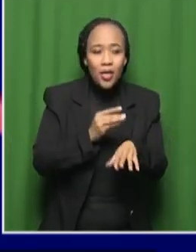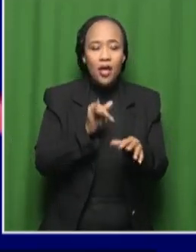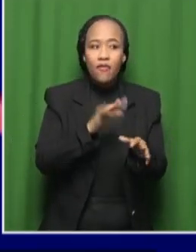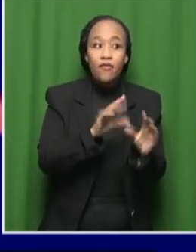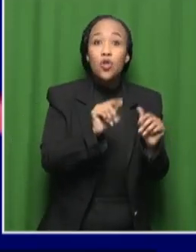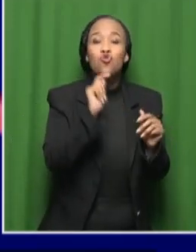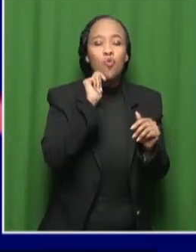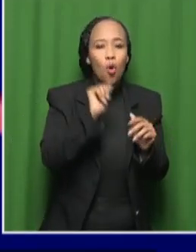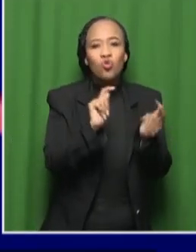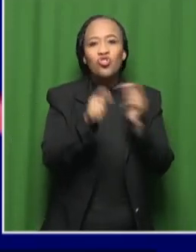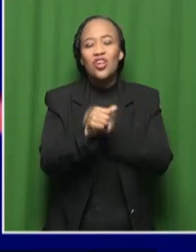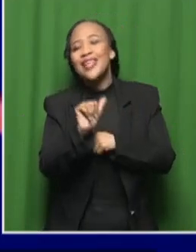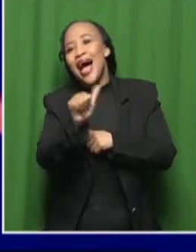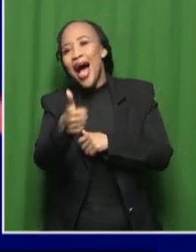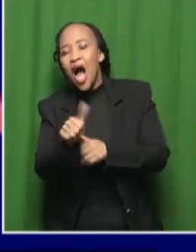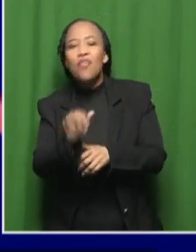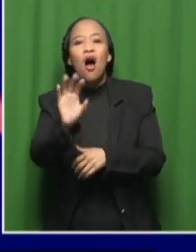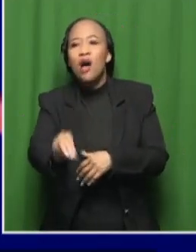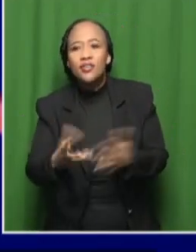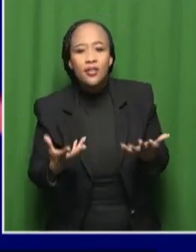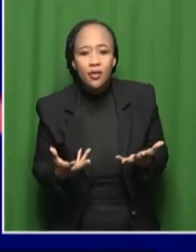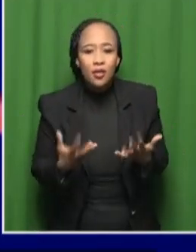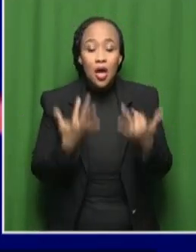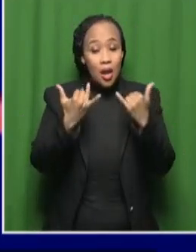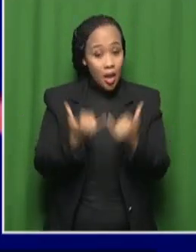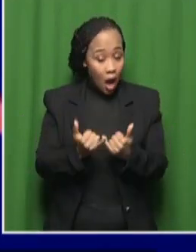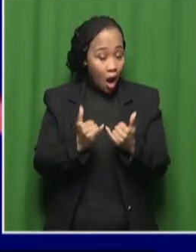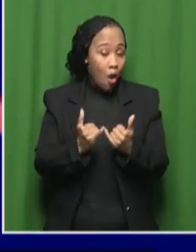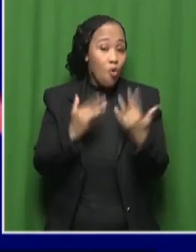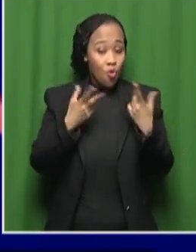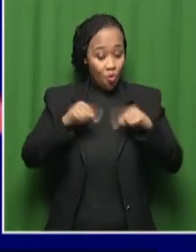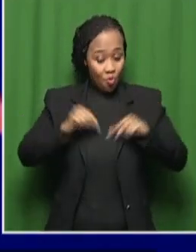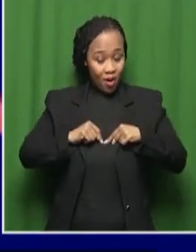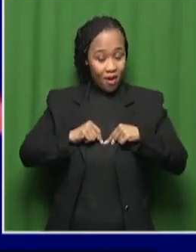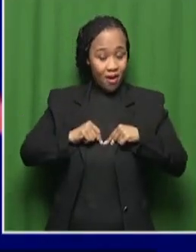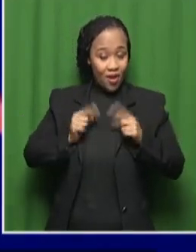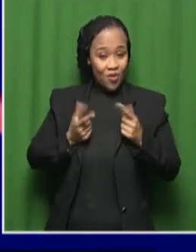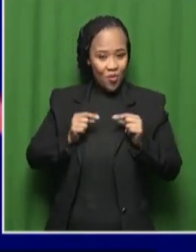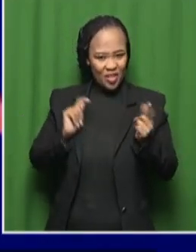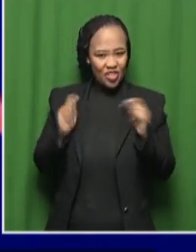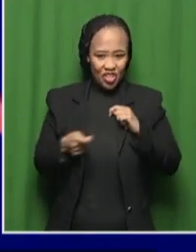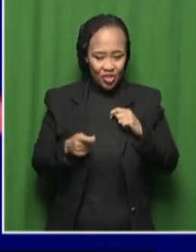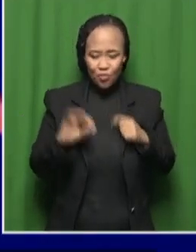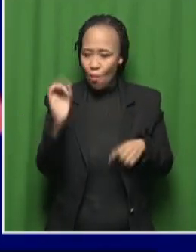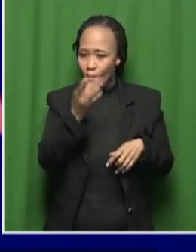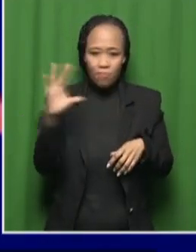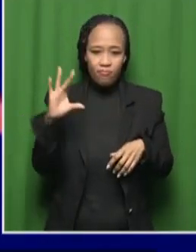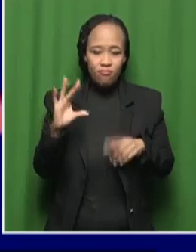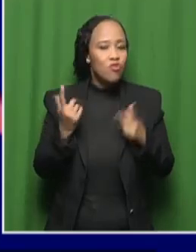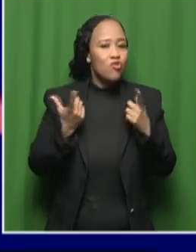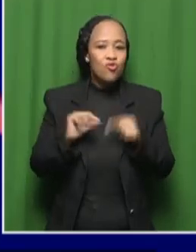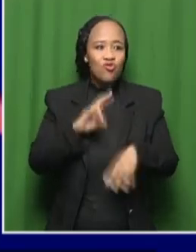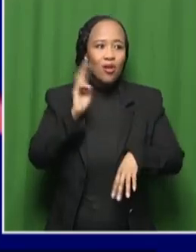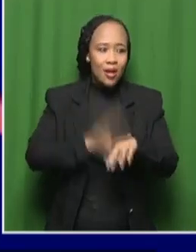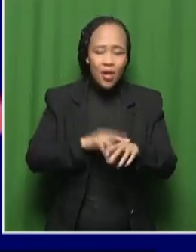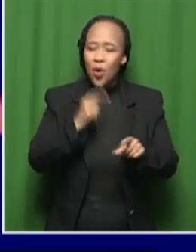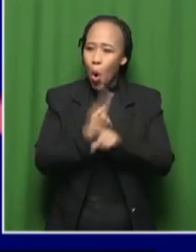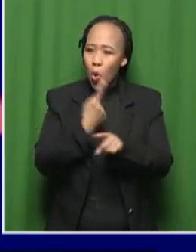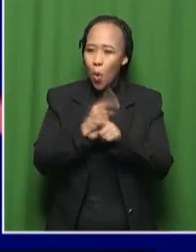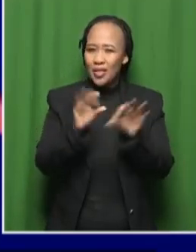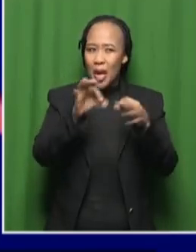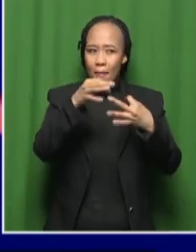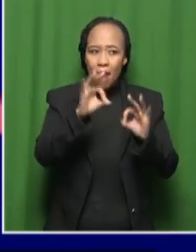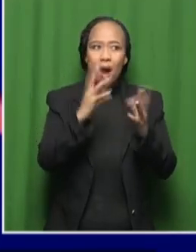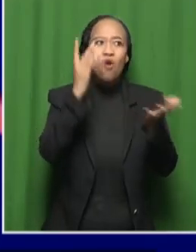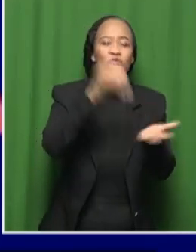tried to do is to actually say, do it once, fill it out when you're calm and you're clear about what, in your home. And then you just need to send that